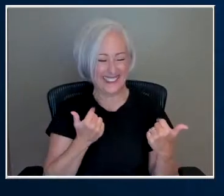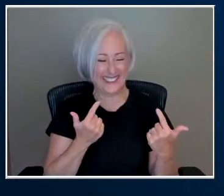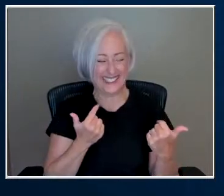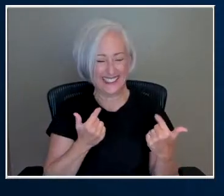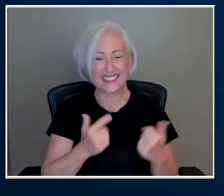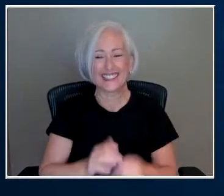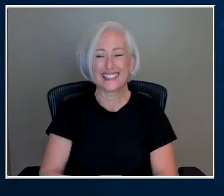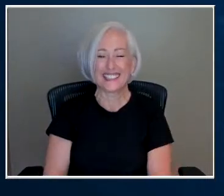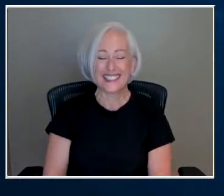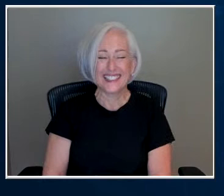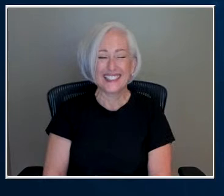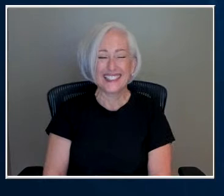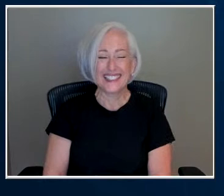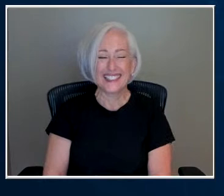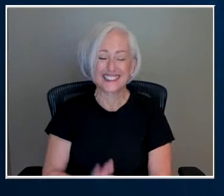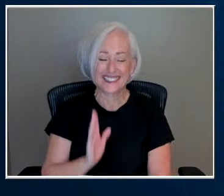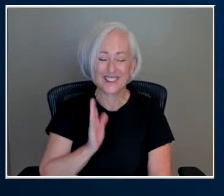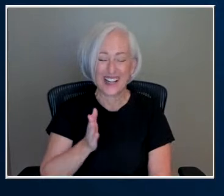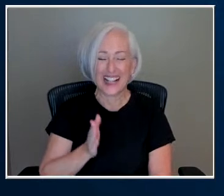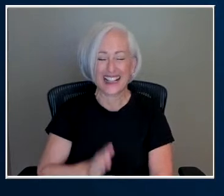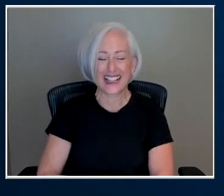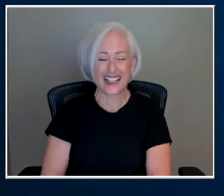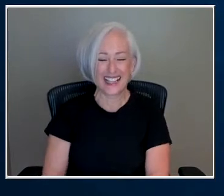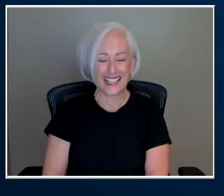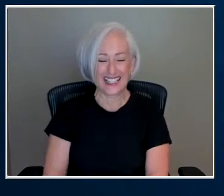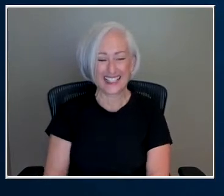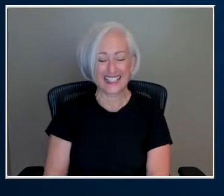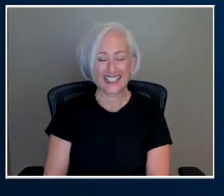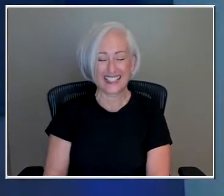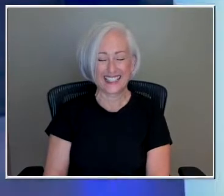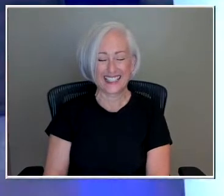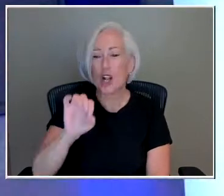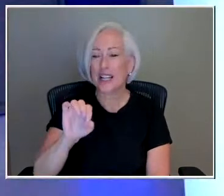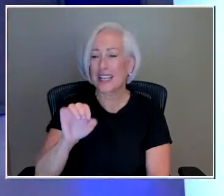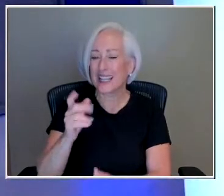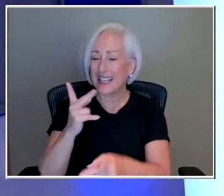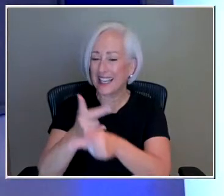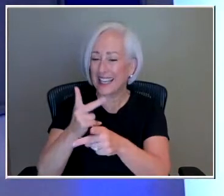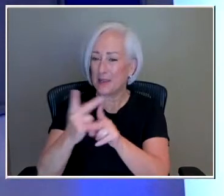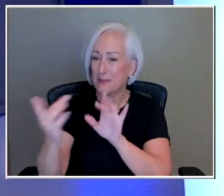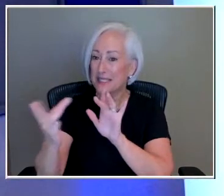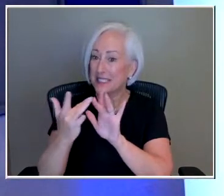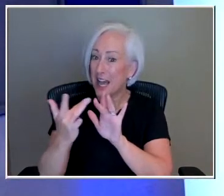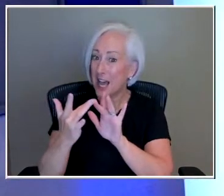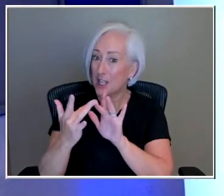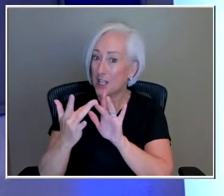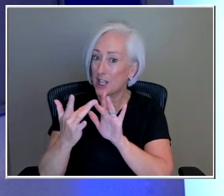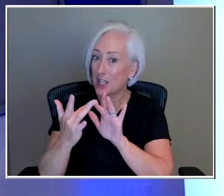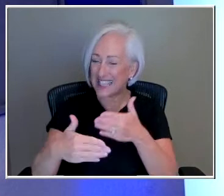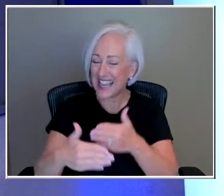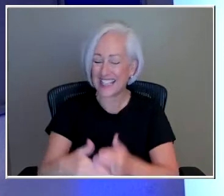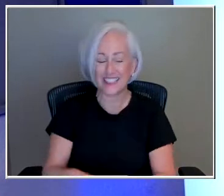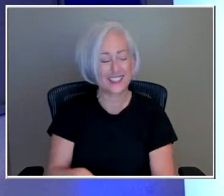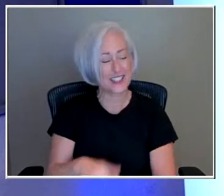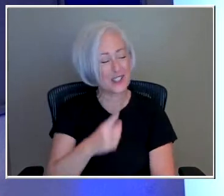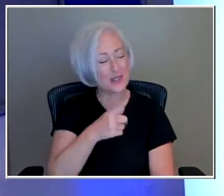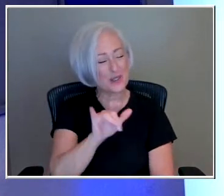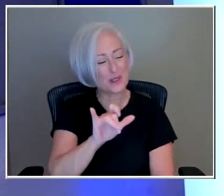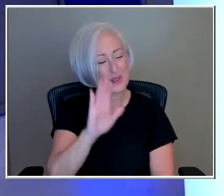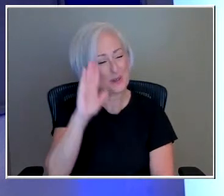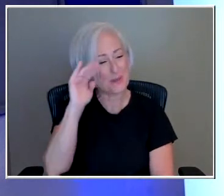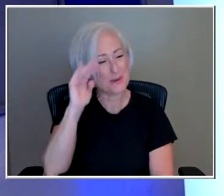So I'm good. All right, Carlene, stay in touch. Thank you so much. Have a wonderful weekend. You too.